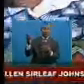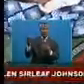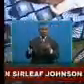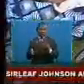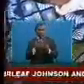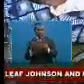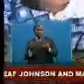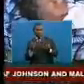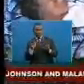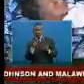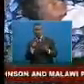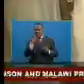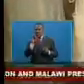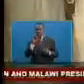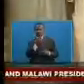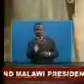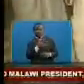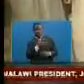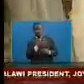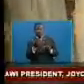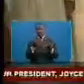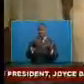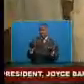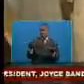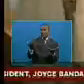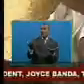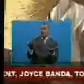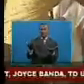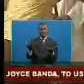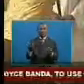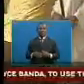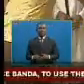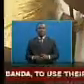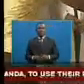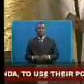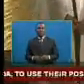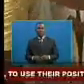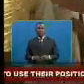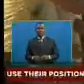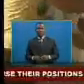IVF is unethical, he who feels it knows how it is to be without a progeny.